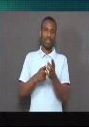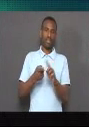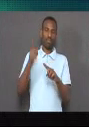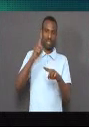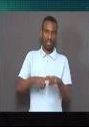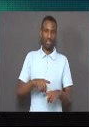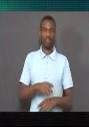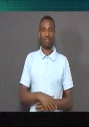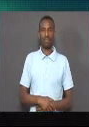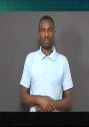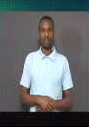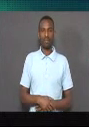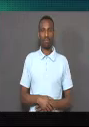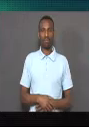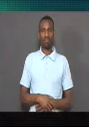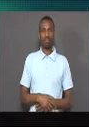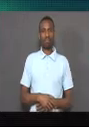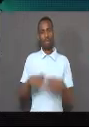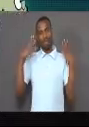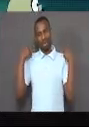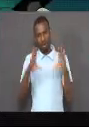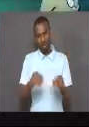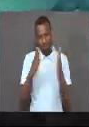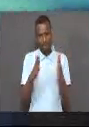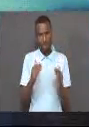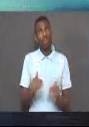Let's get back to our lesson.